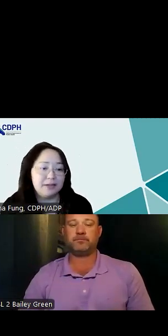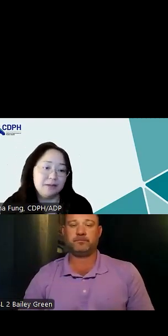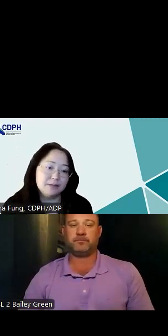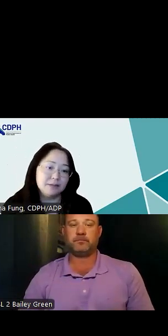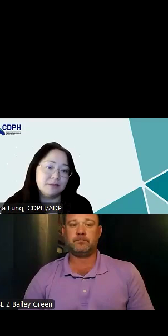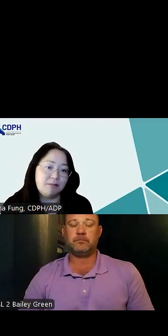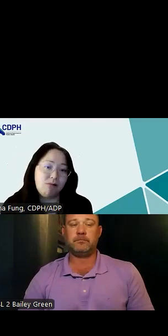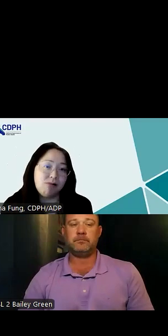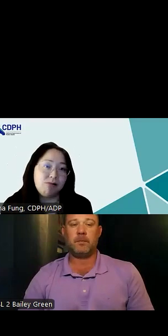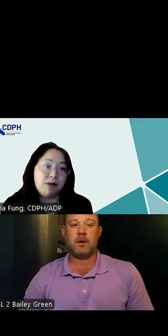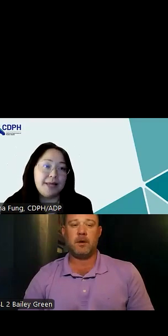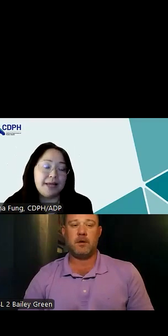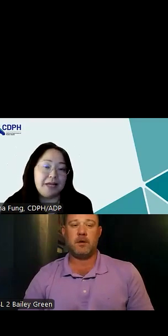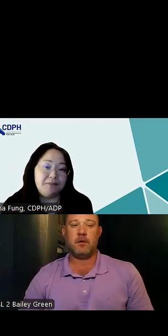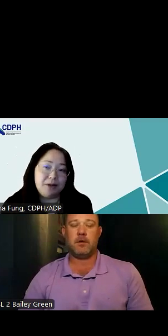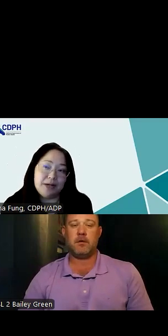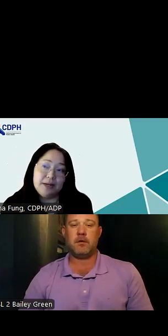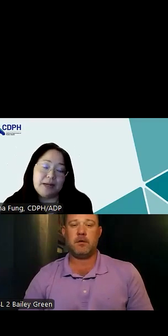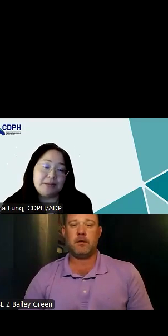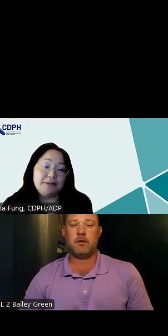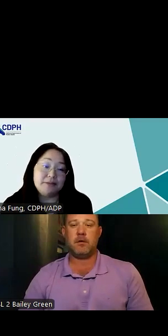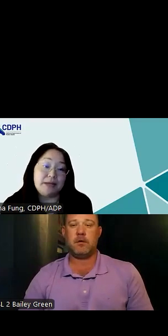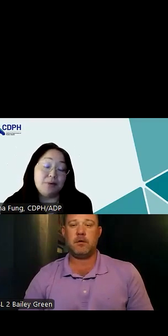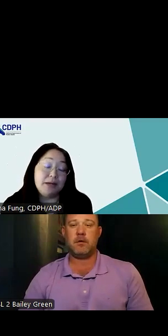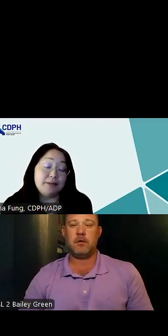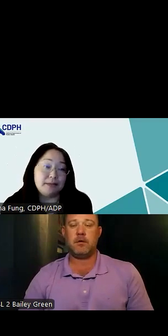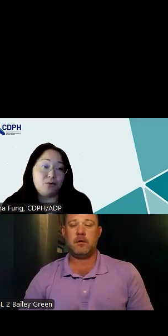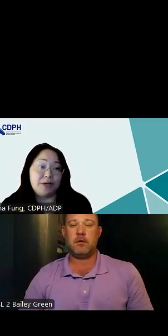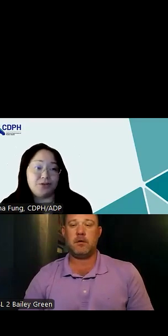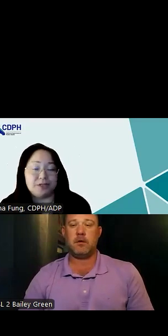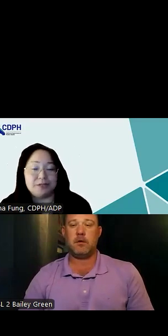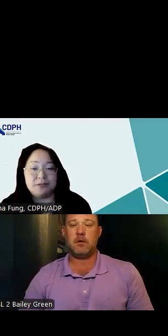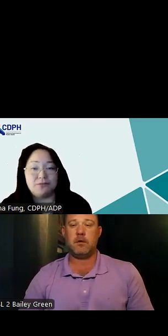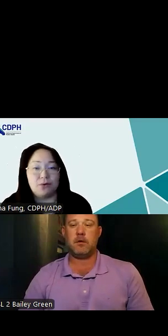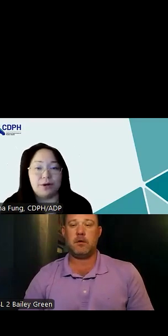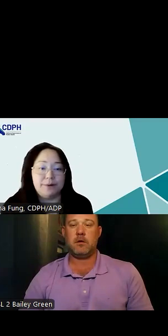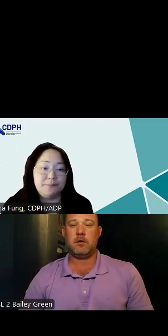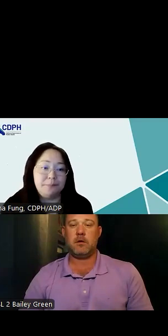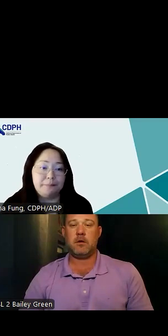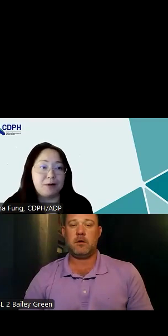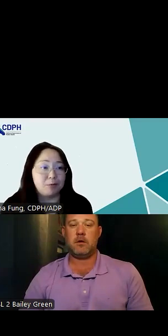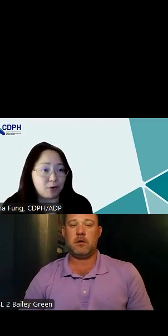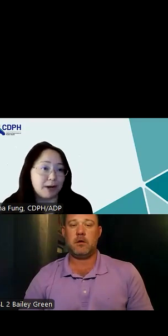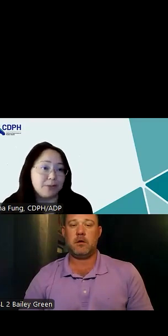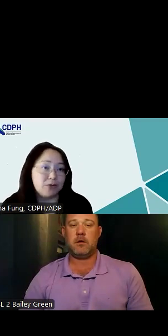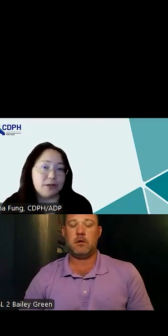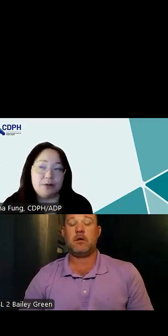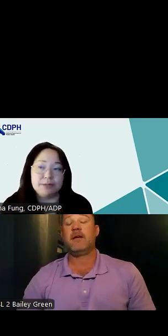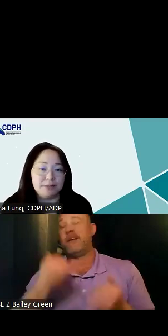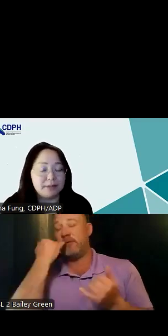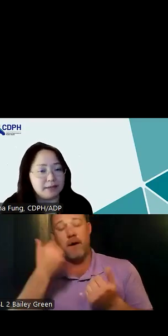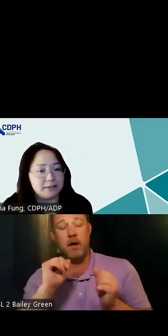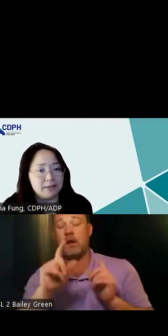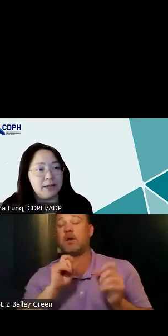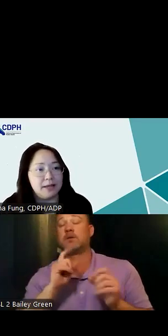Last slide. And if anyone has questions for our program, you can